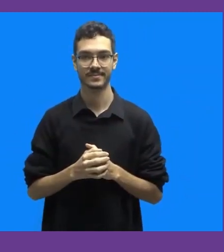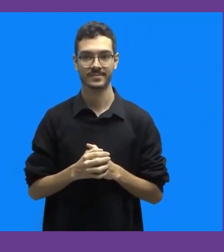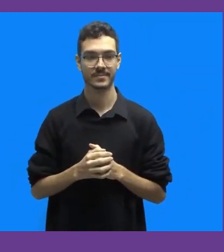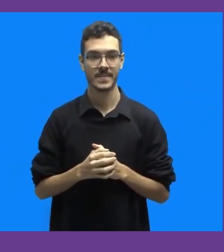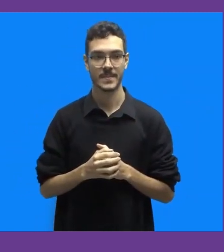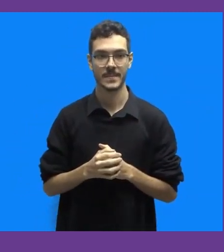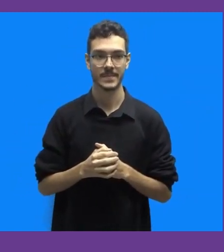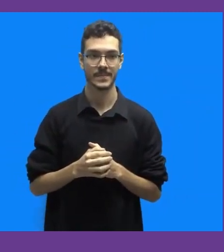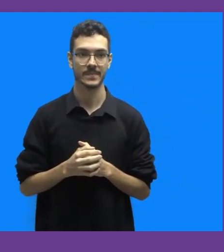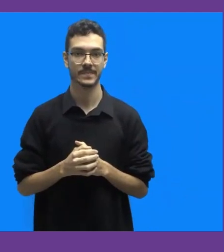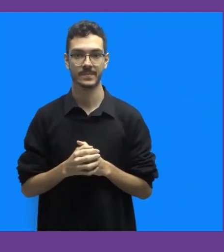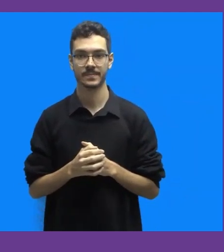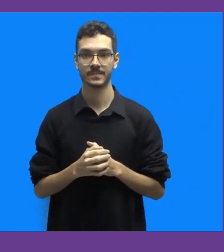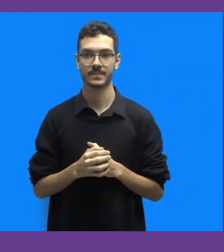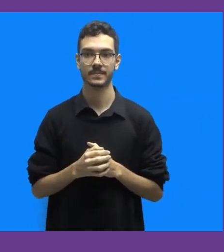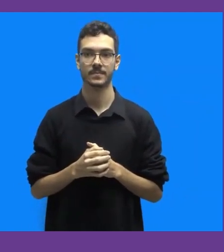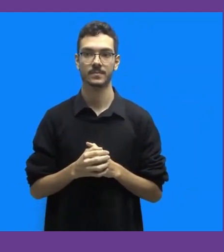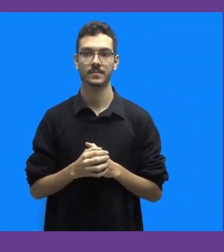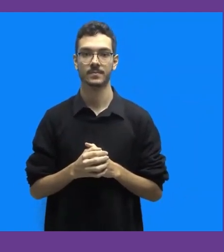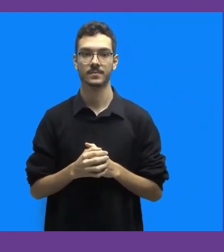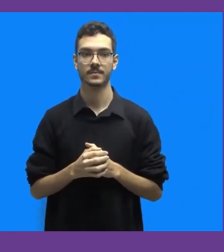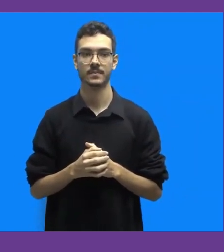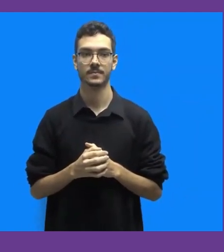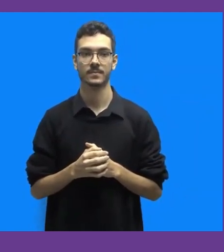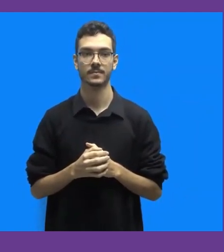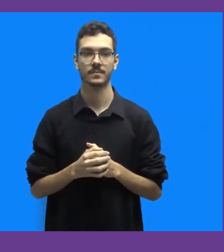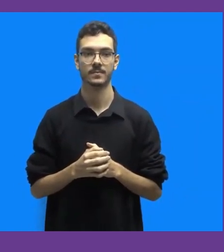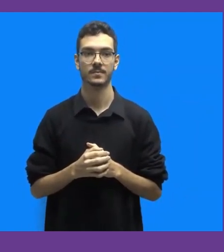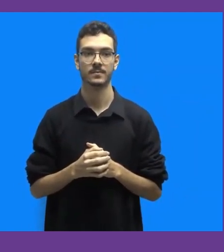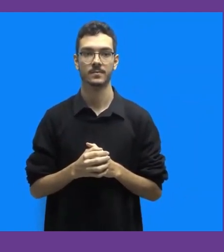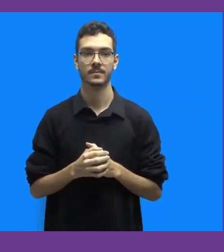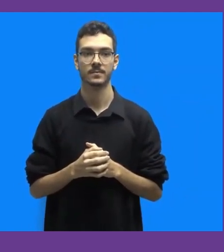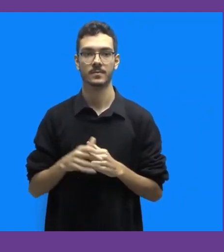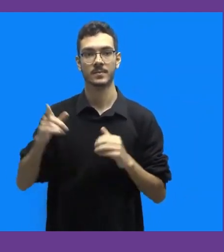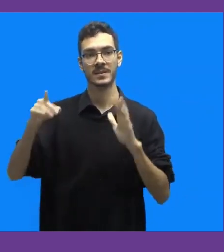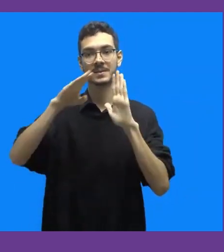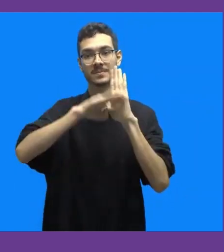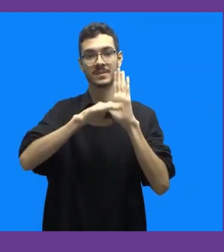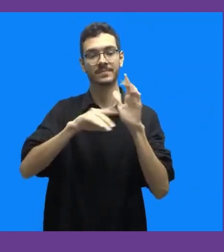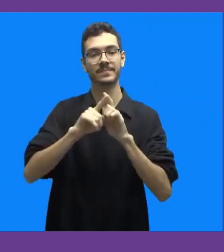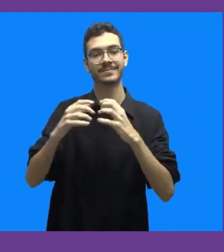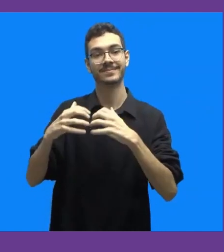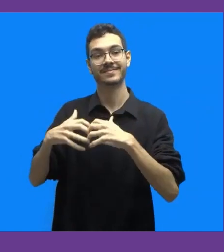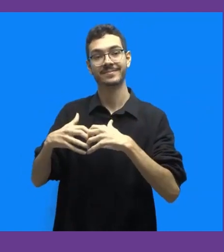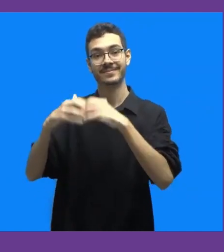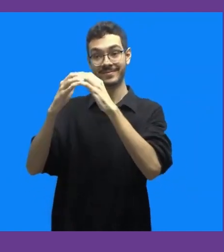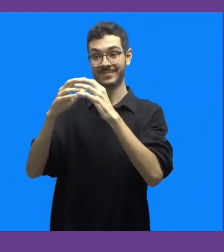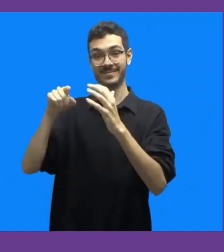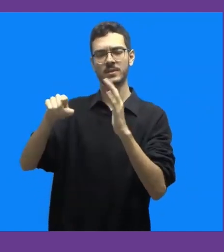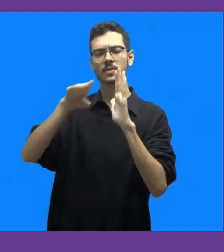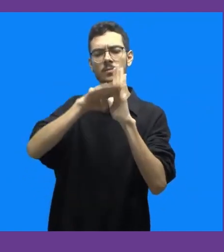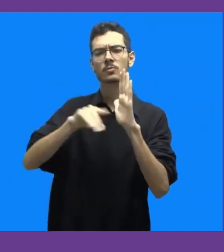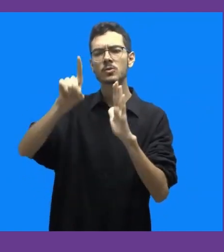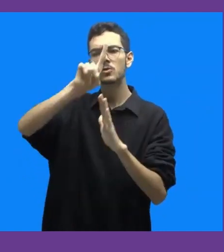was one of the reasons that we created the program. When something that I didn't say is that when we understood that financial support